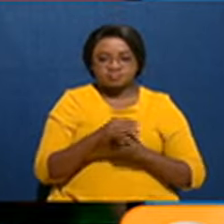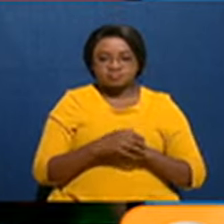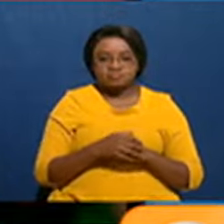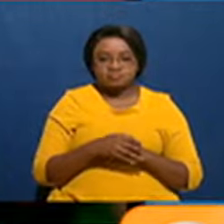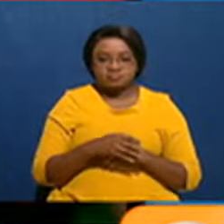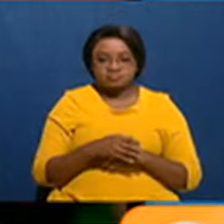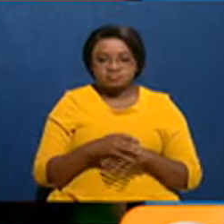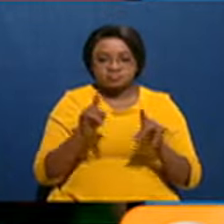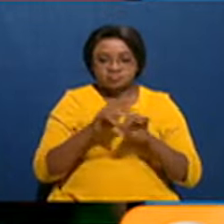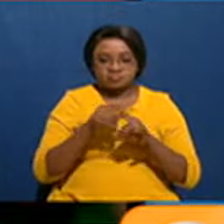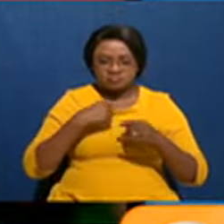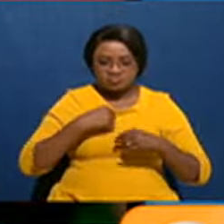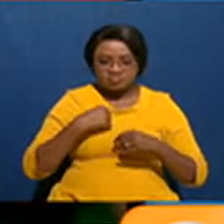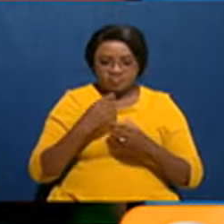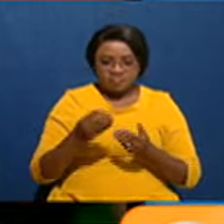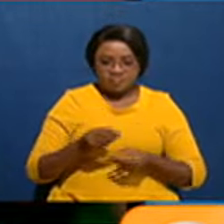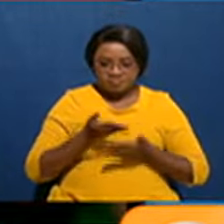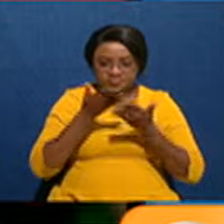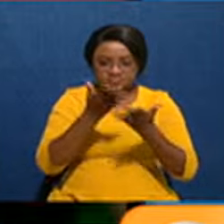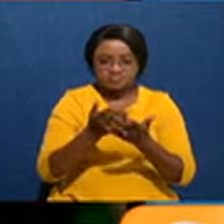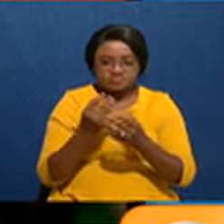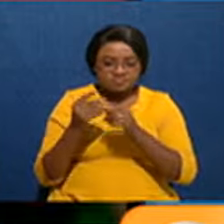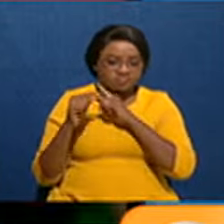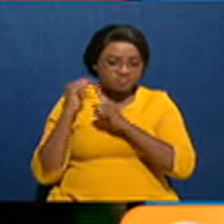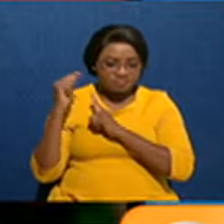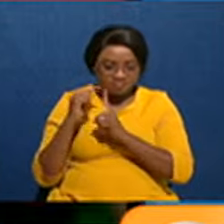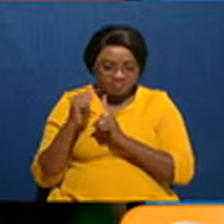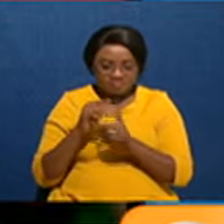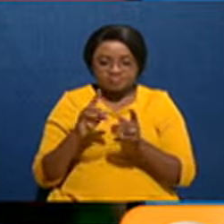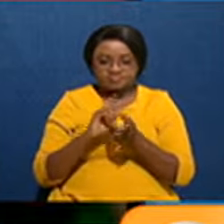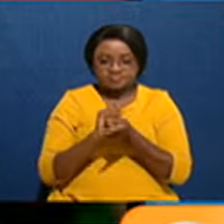I bring solid experience and transformation